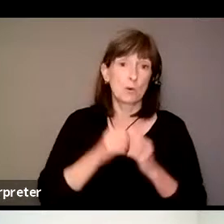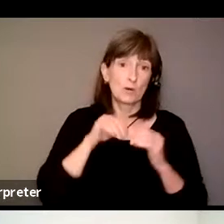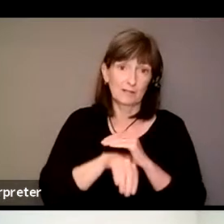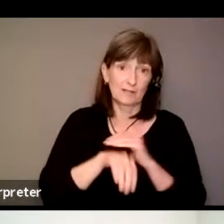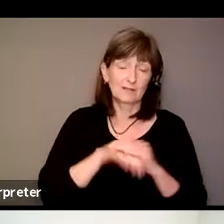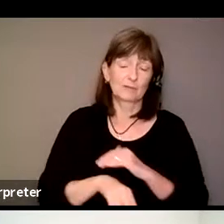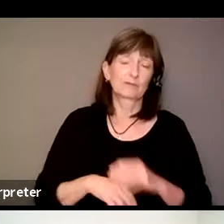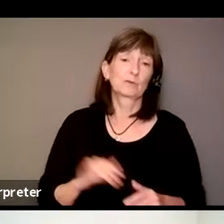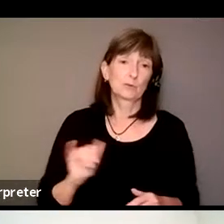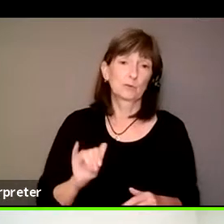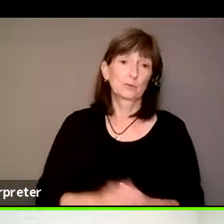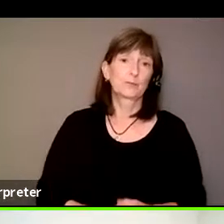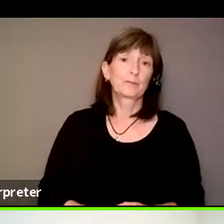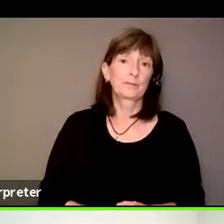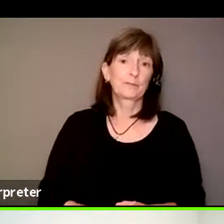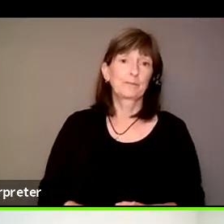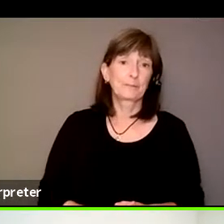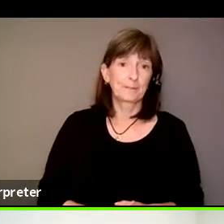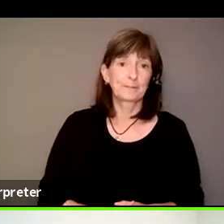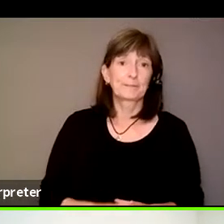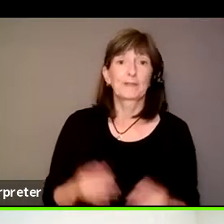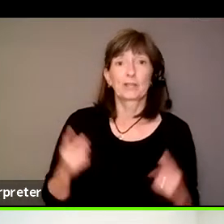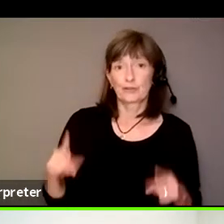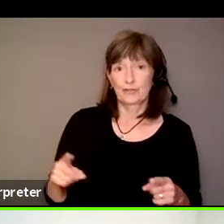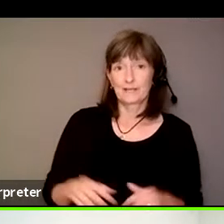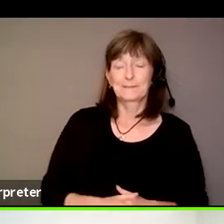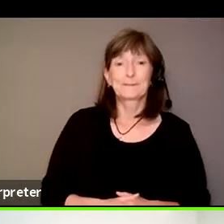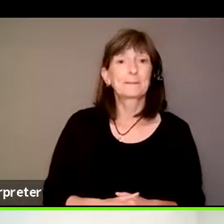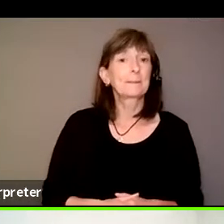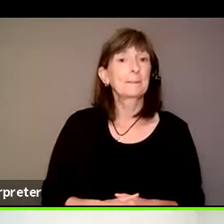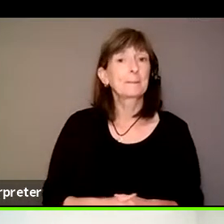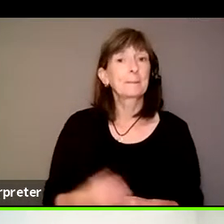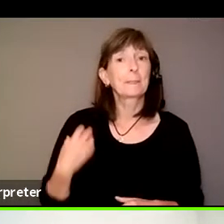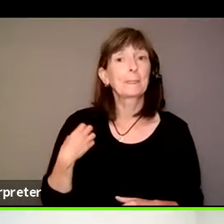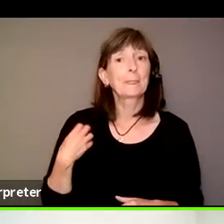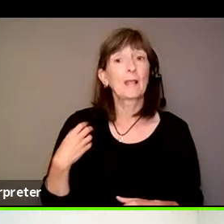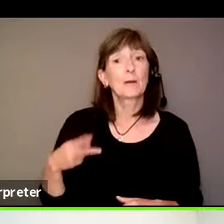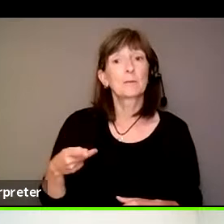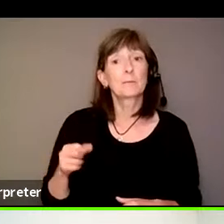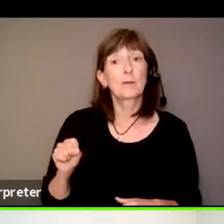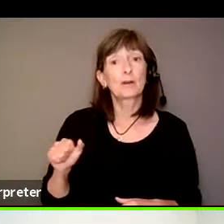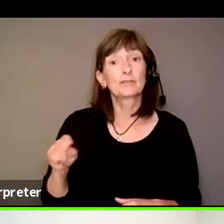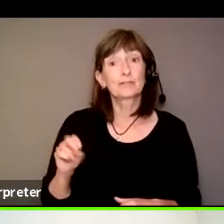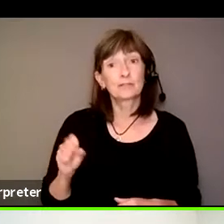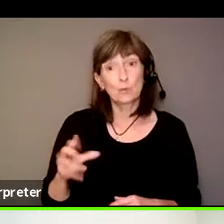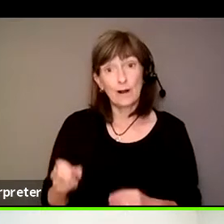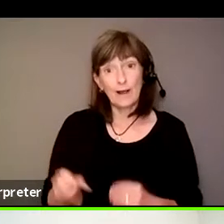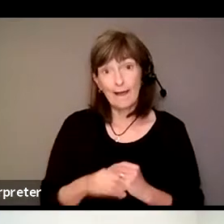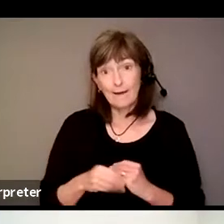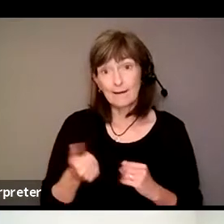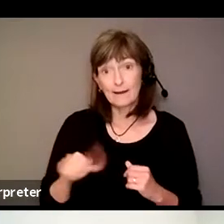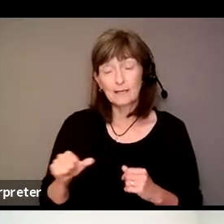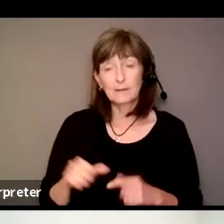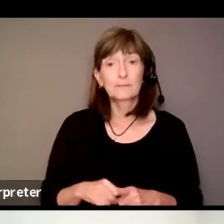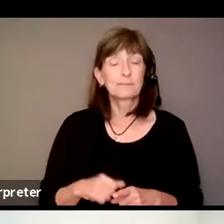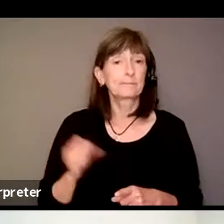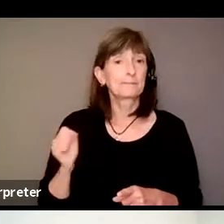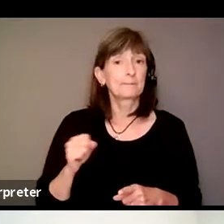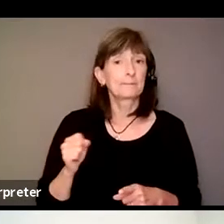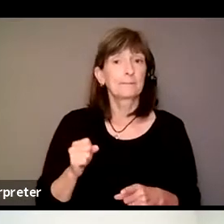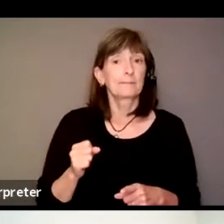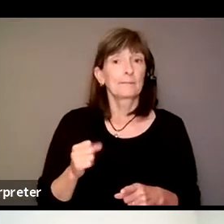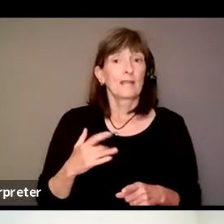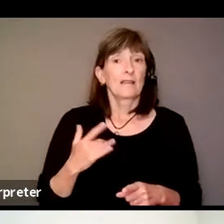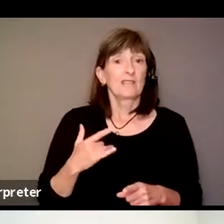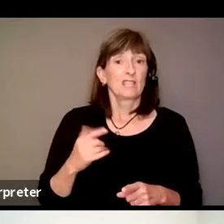diverse. Completely agree. Minister Parsons, is there anything in conversation? Absolutely. I think it's about